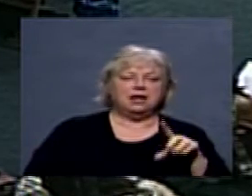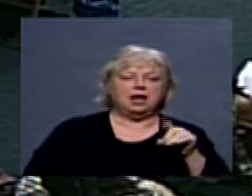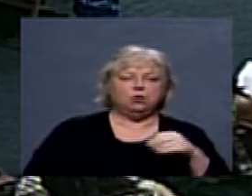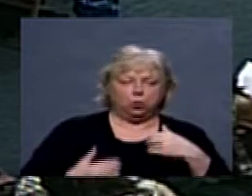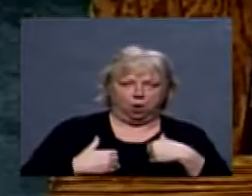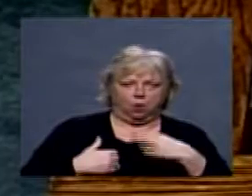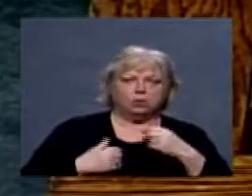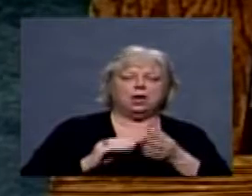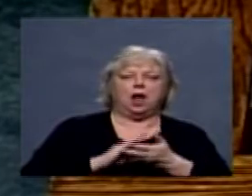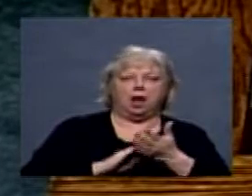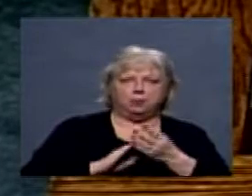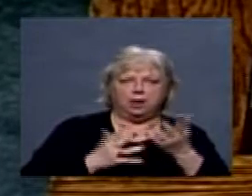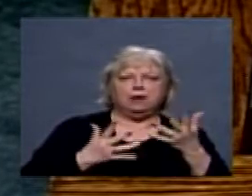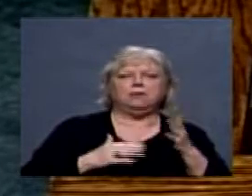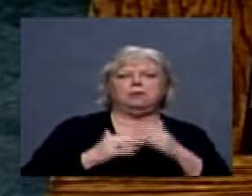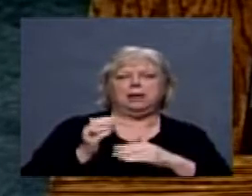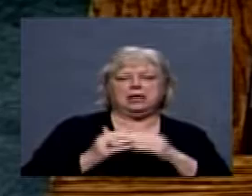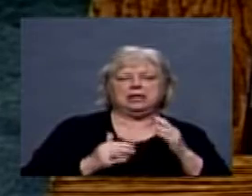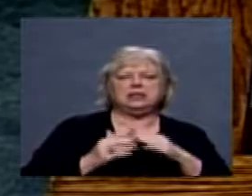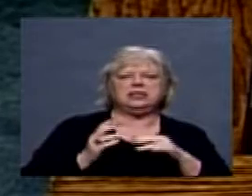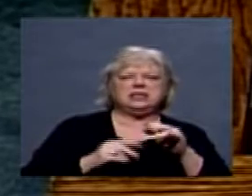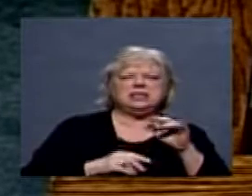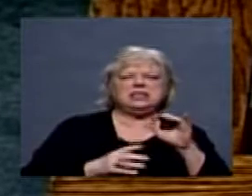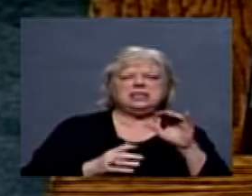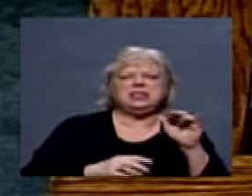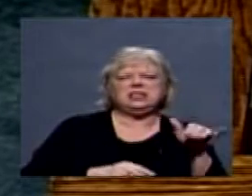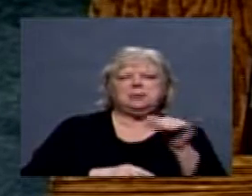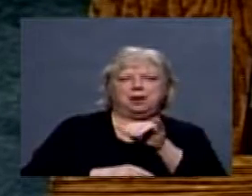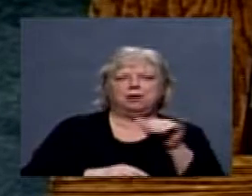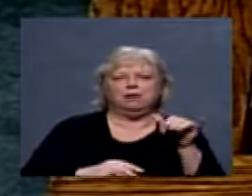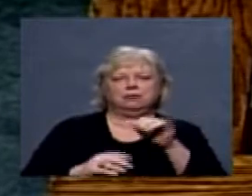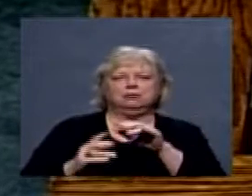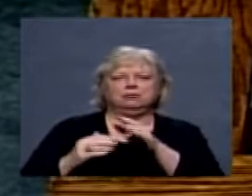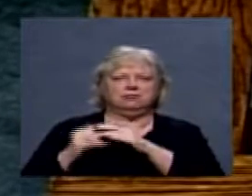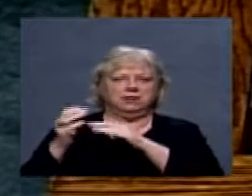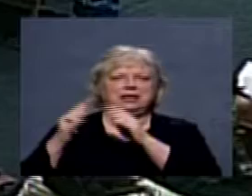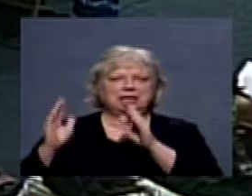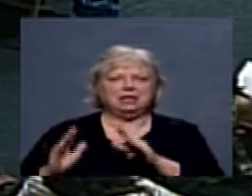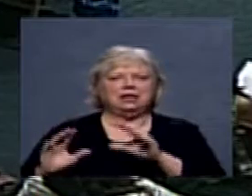and operate and have built several similar facilities, yes. Okay.